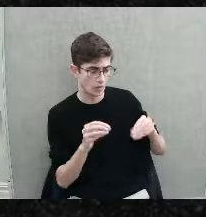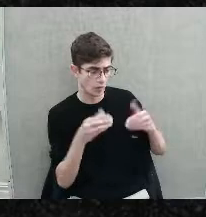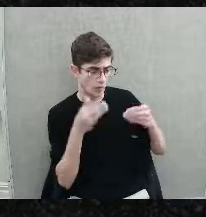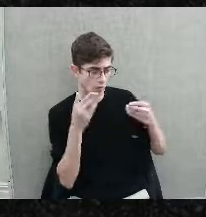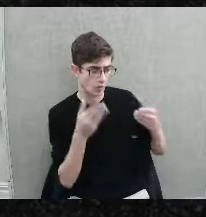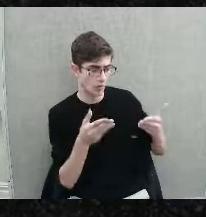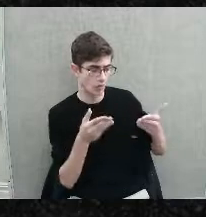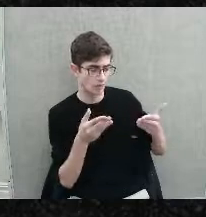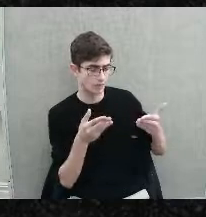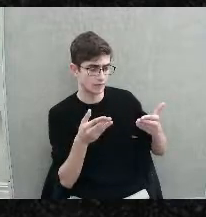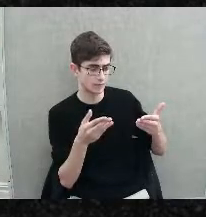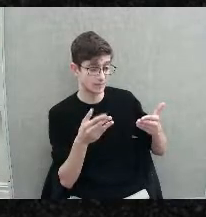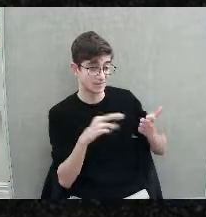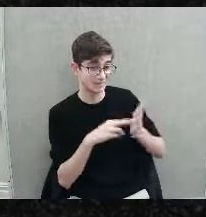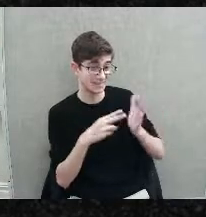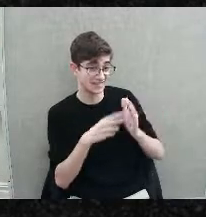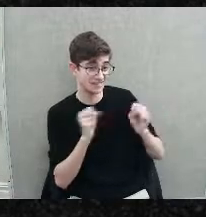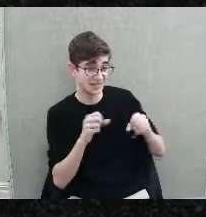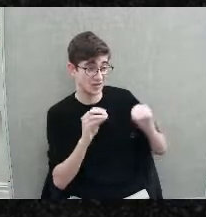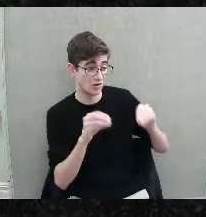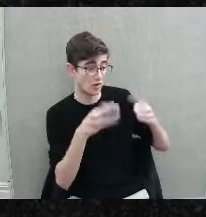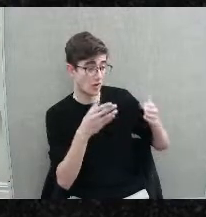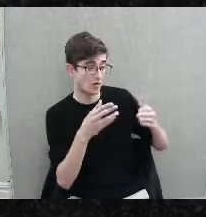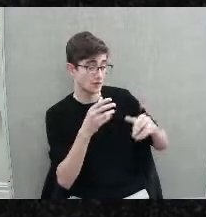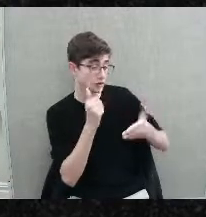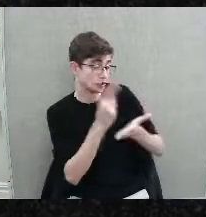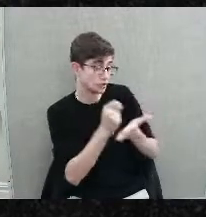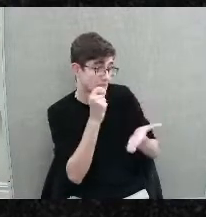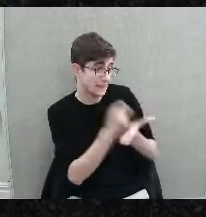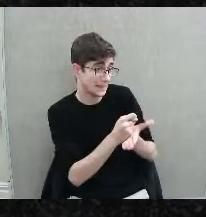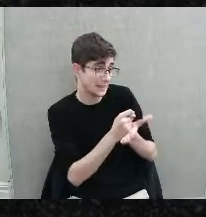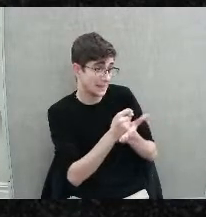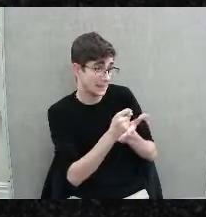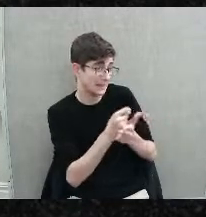forced treatment, coerced treatment, but treatment